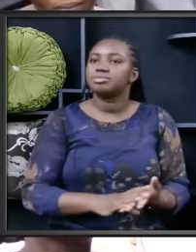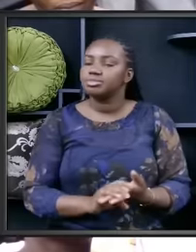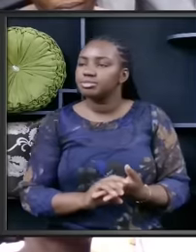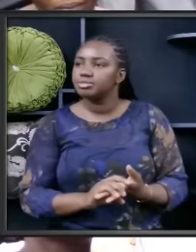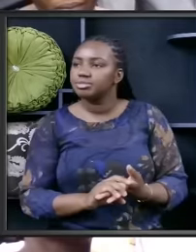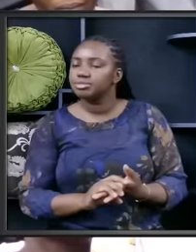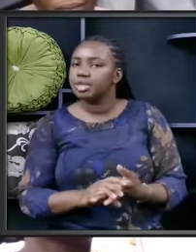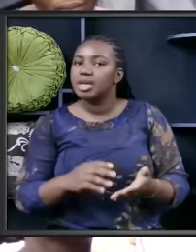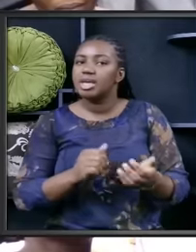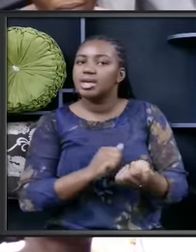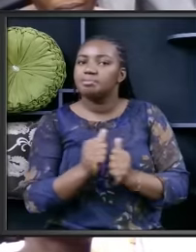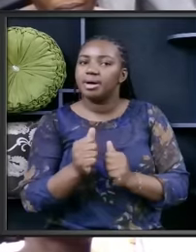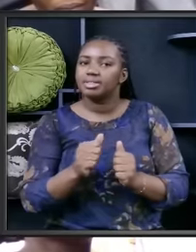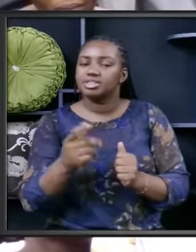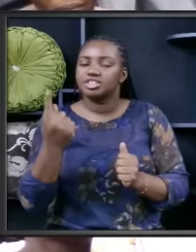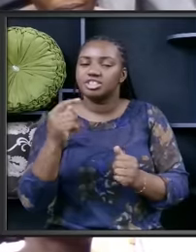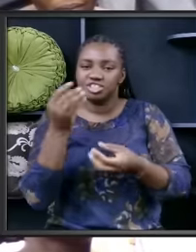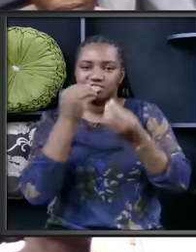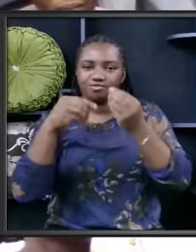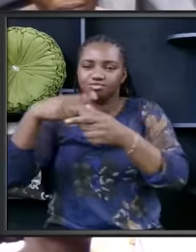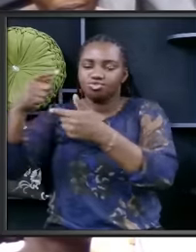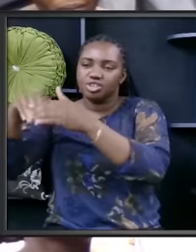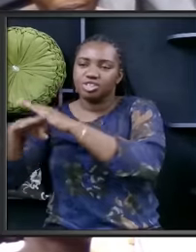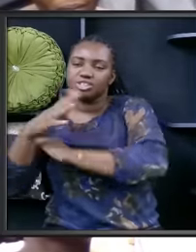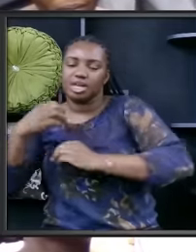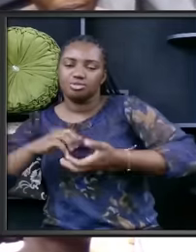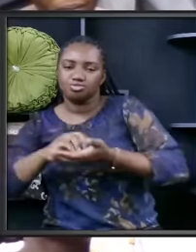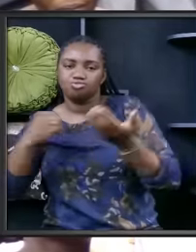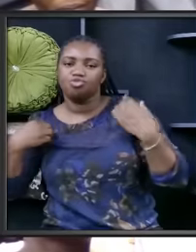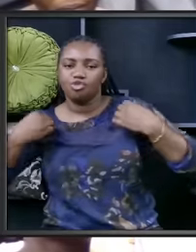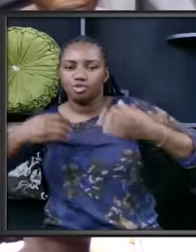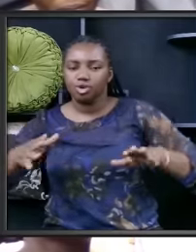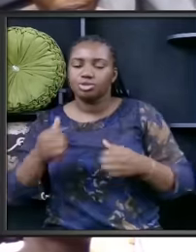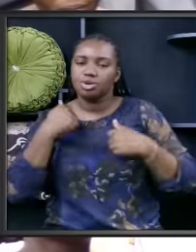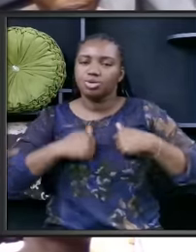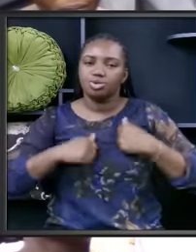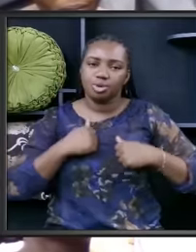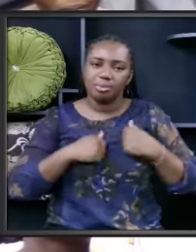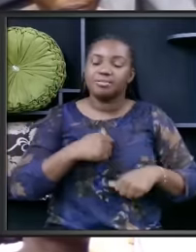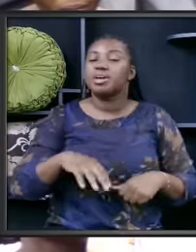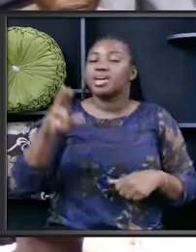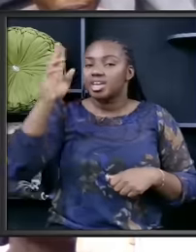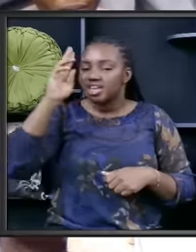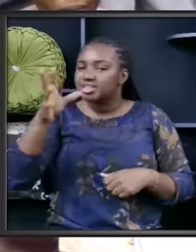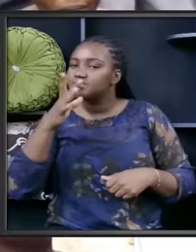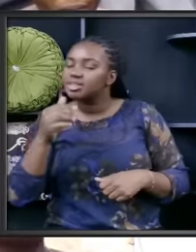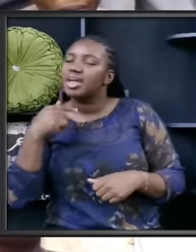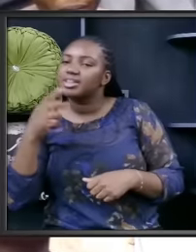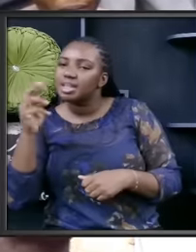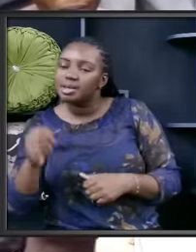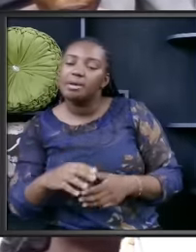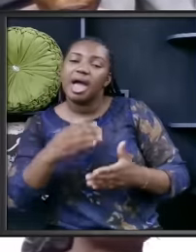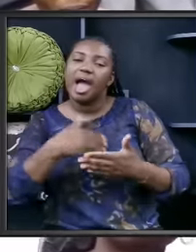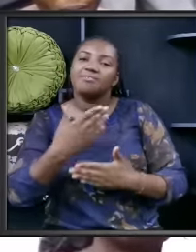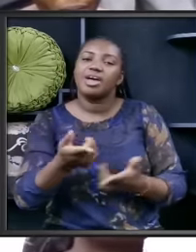pass that food, go inside, go remove clothes, come the go bath. Now he Mama go knock for you. After you come out to Sunday, I won't see you.